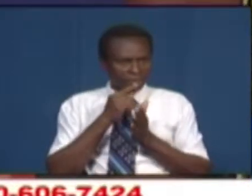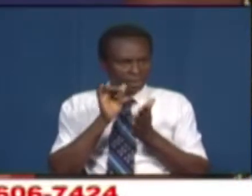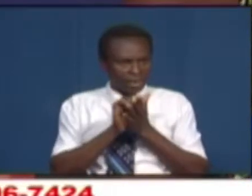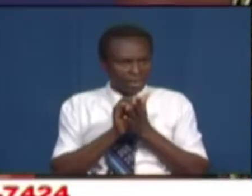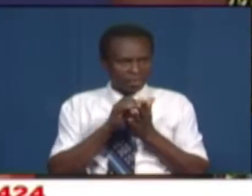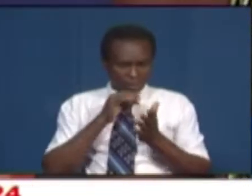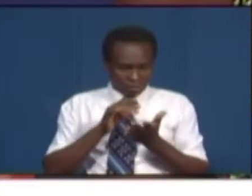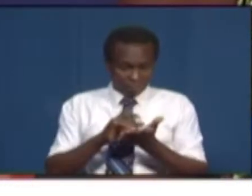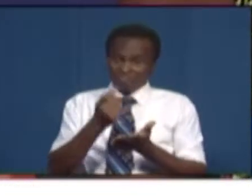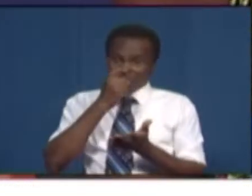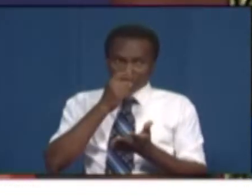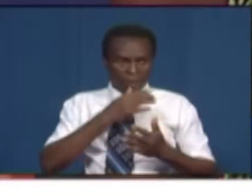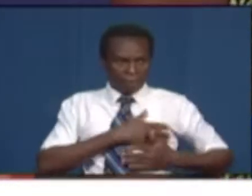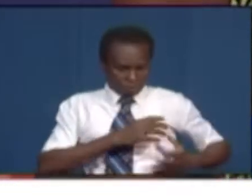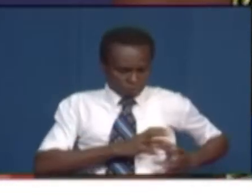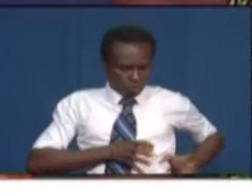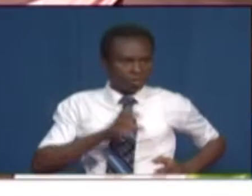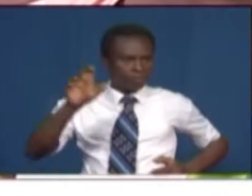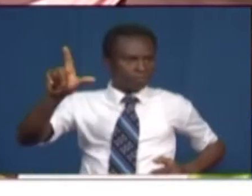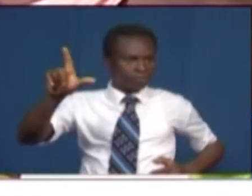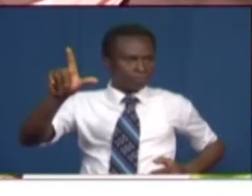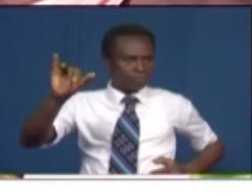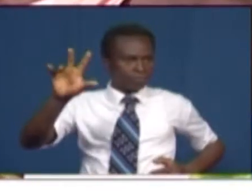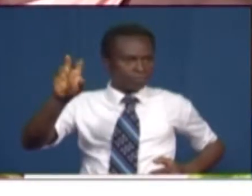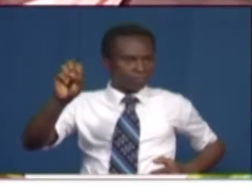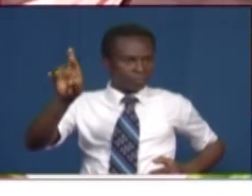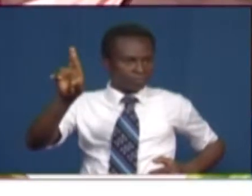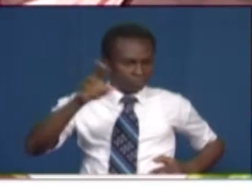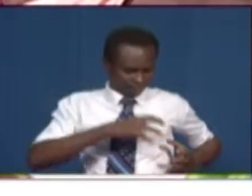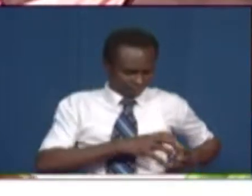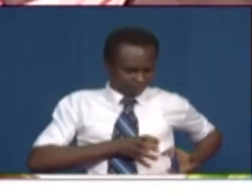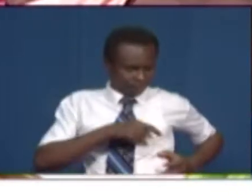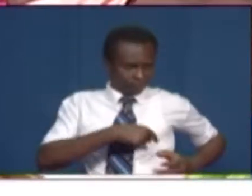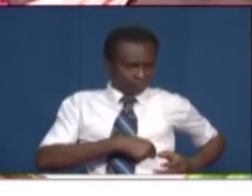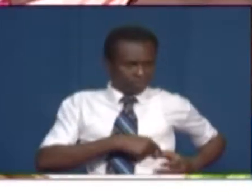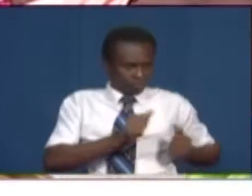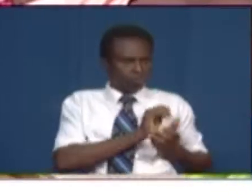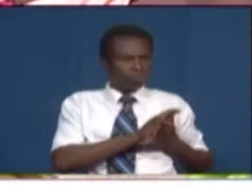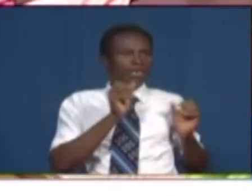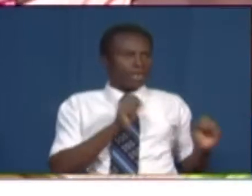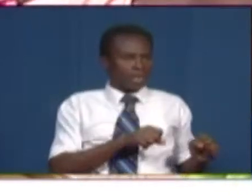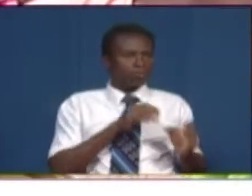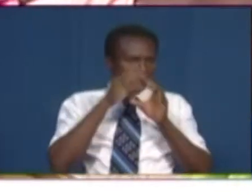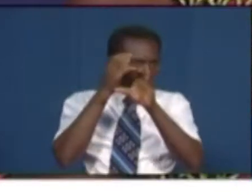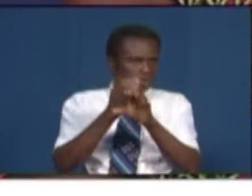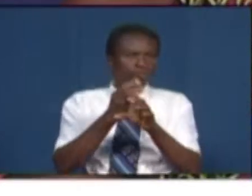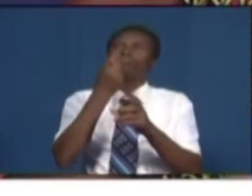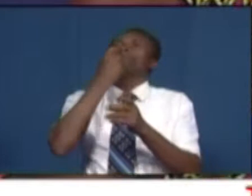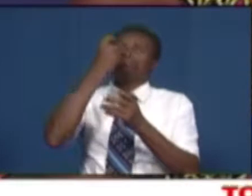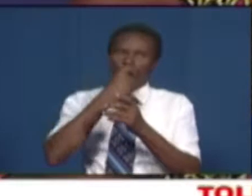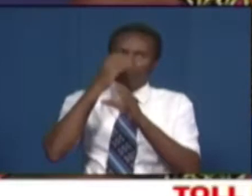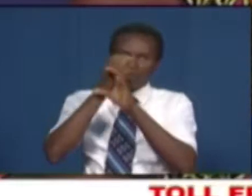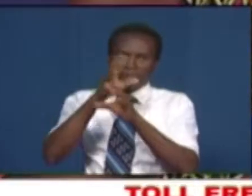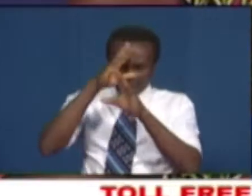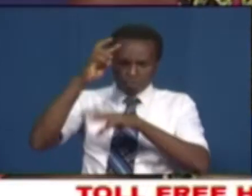so I should be careful of that. And sometimes it had to do with how often you should even change your pads. Some of